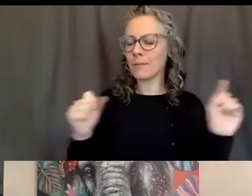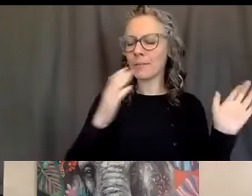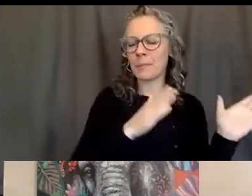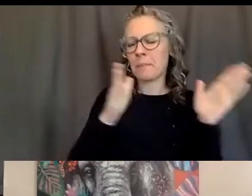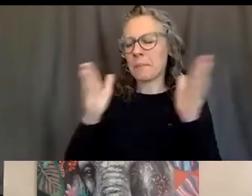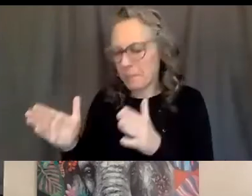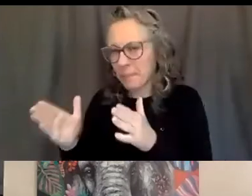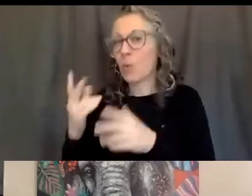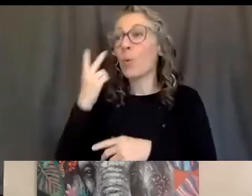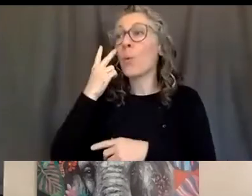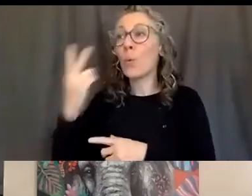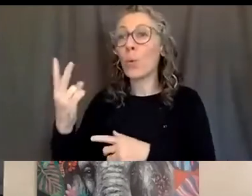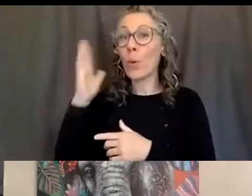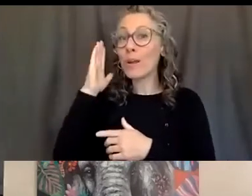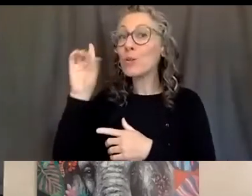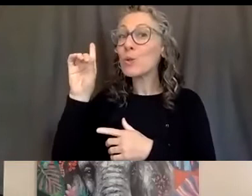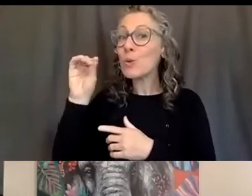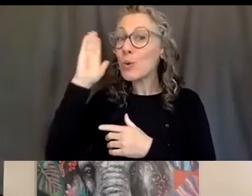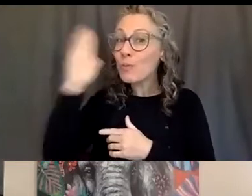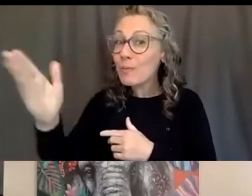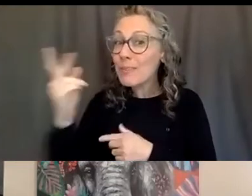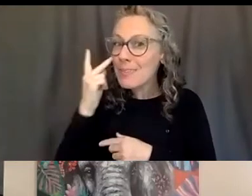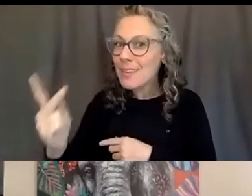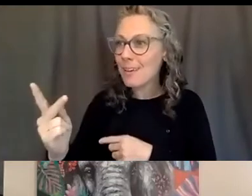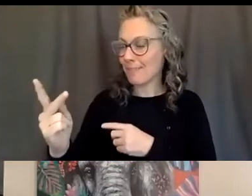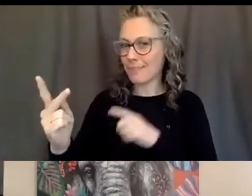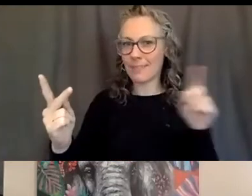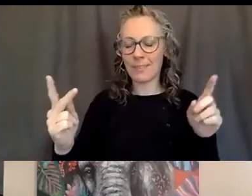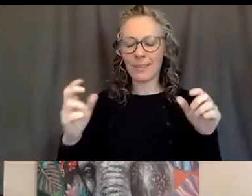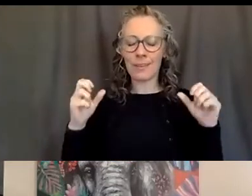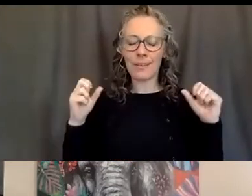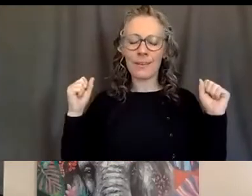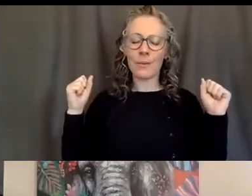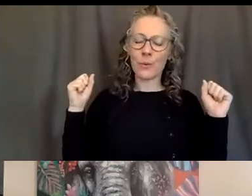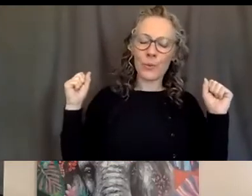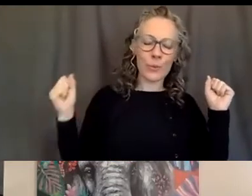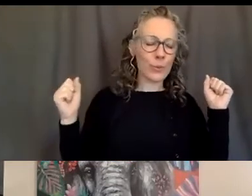yourself doing? What would you love to do? Oh man.